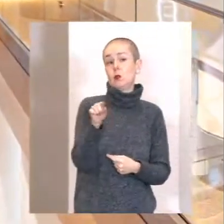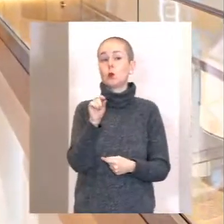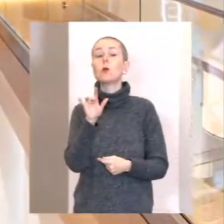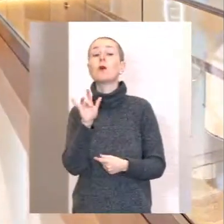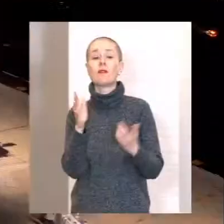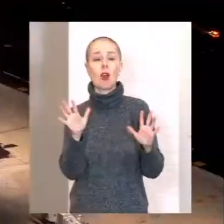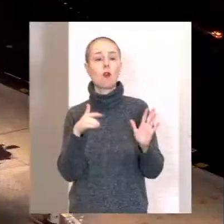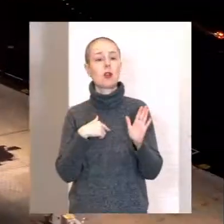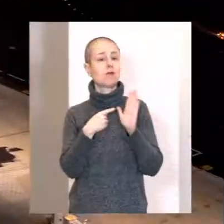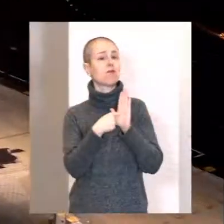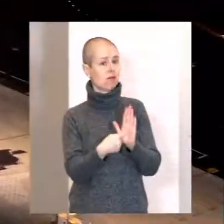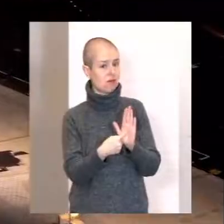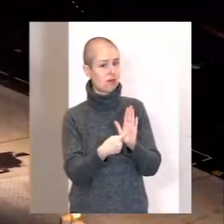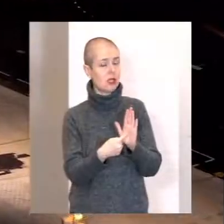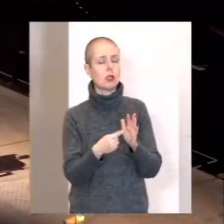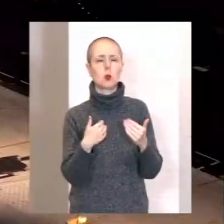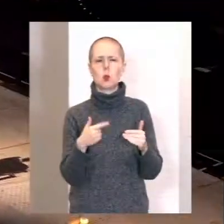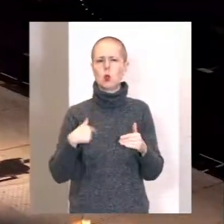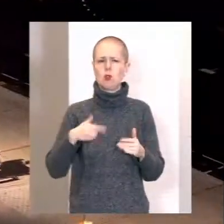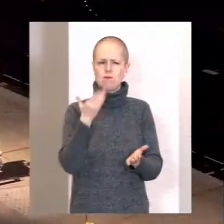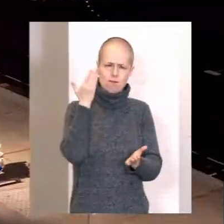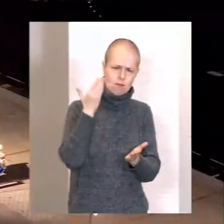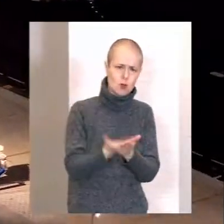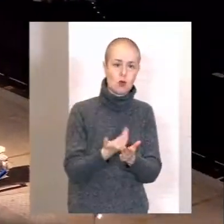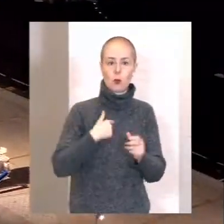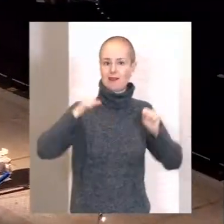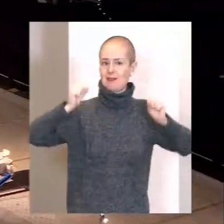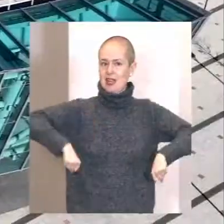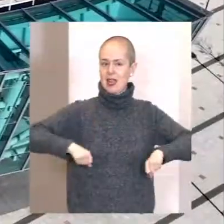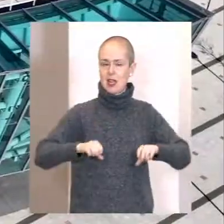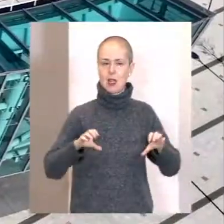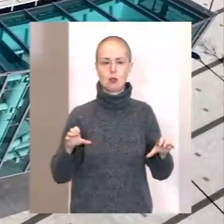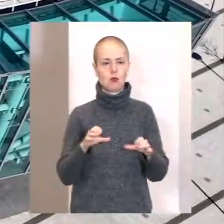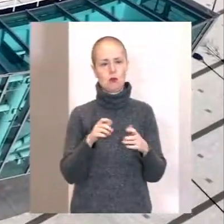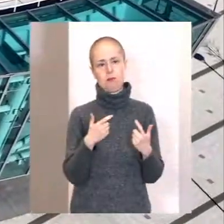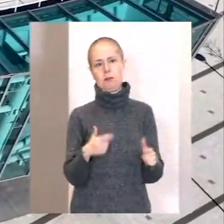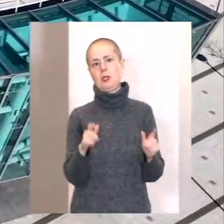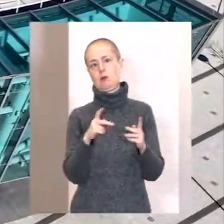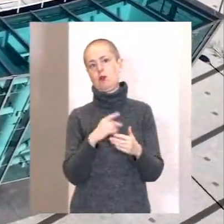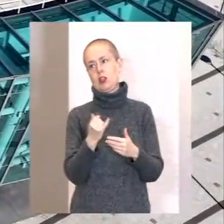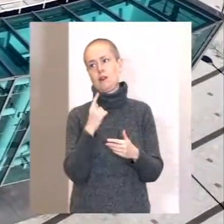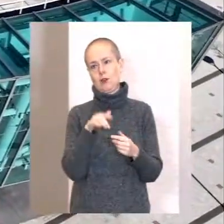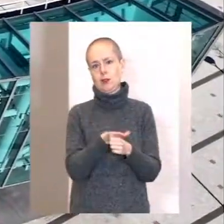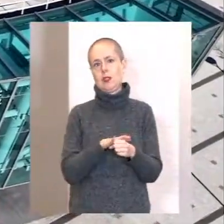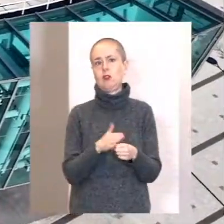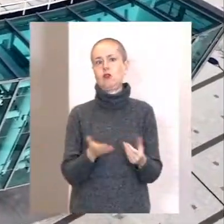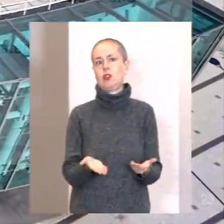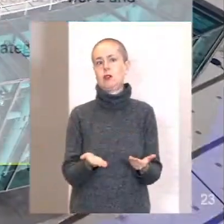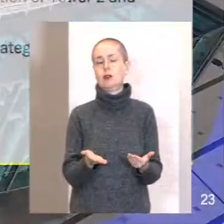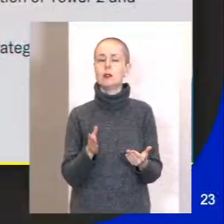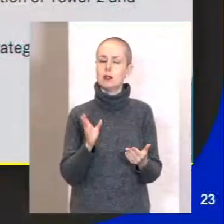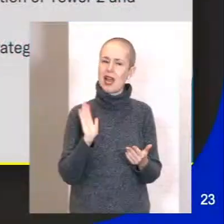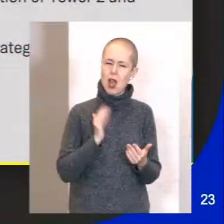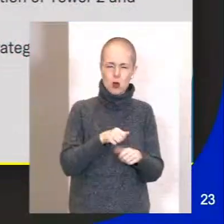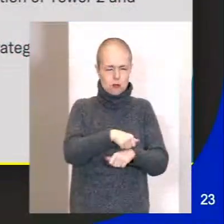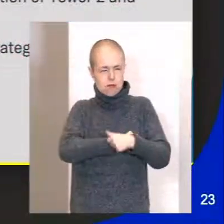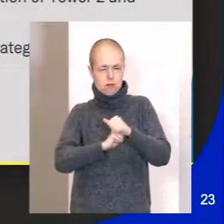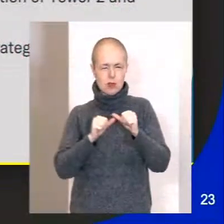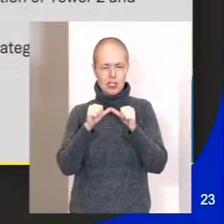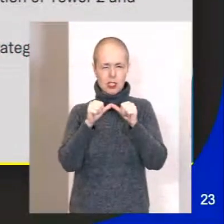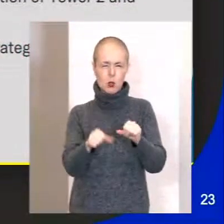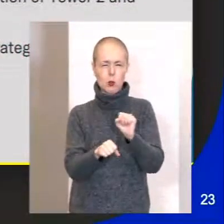capital plan, that we are capable of delivering major projects for the region. That ambition continues in the